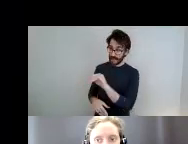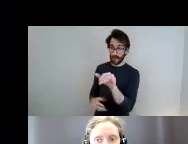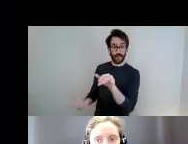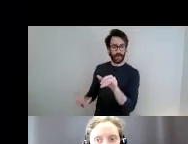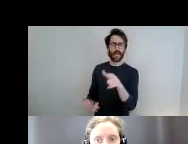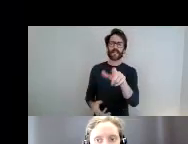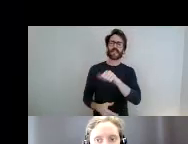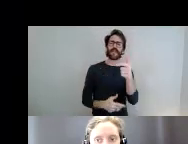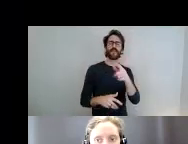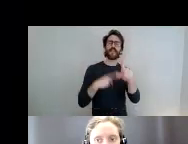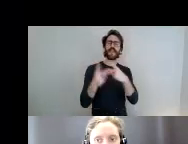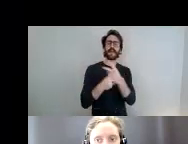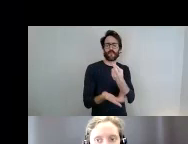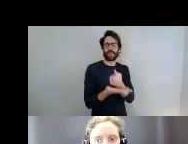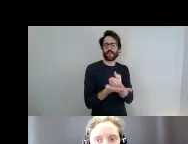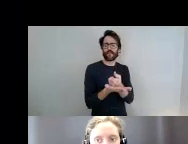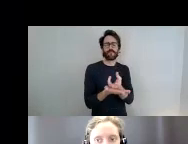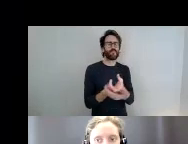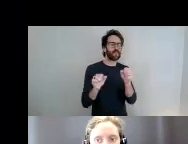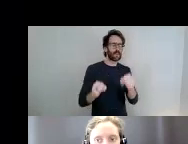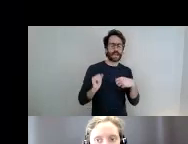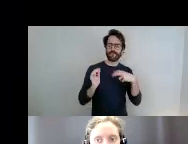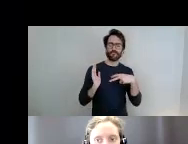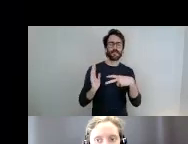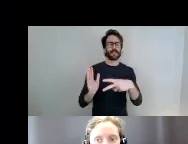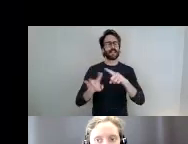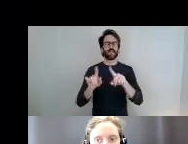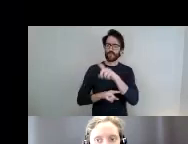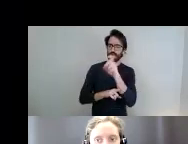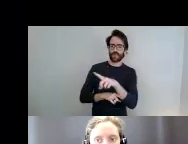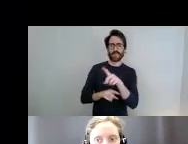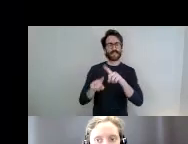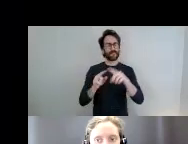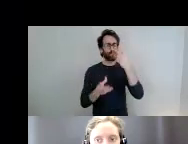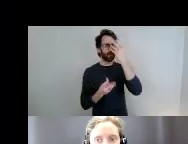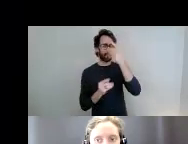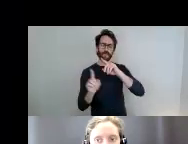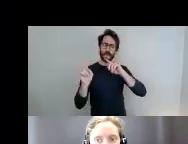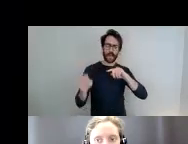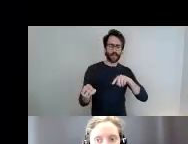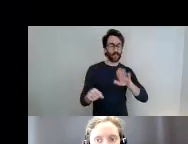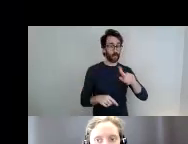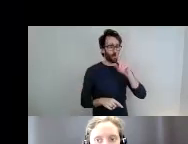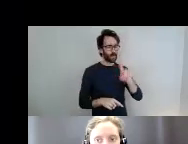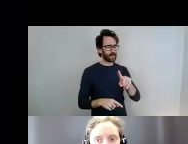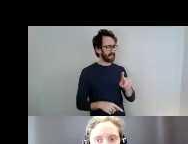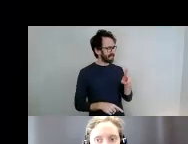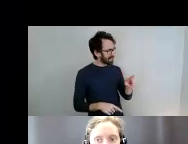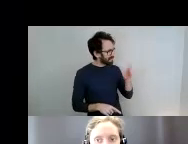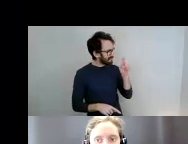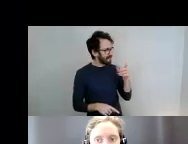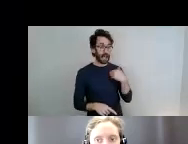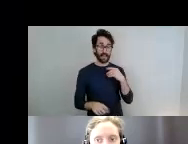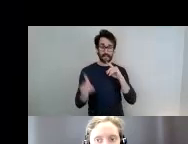another resource, another place for you where you can get more answers to some of those questions you may be thinking about,